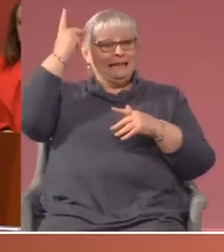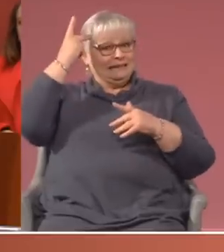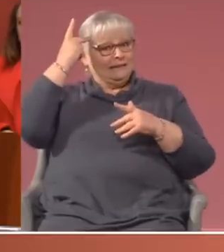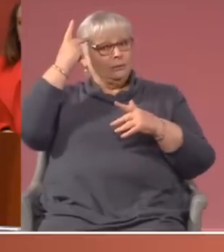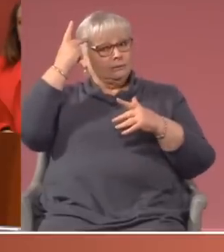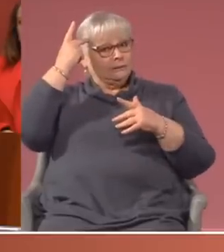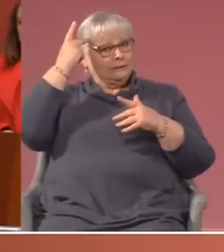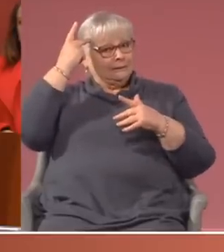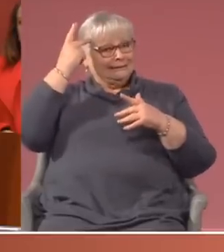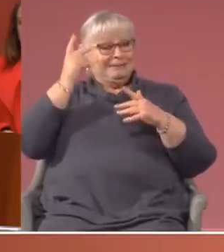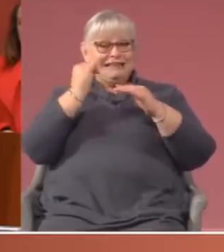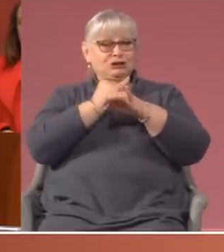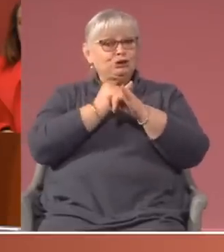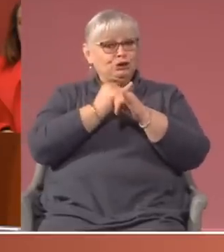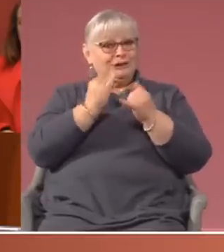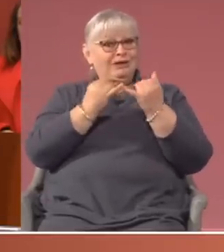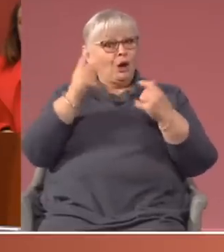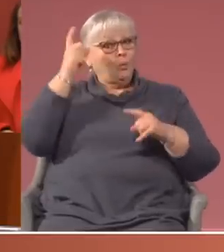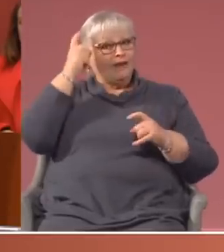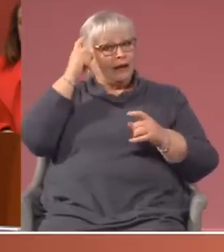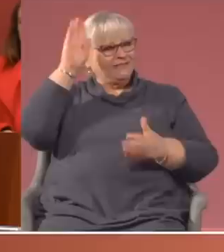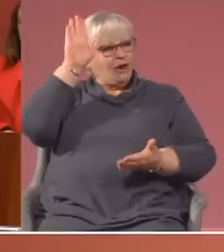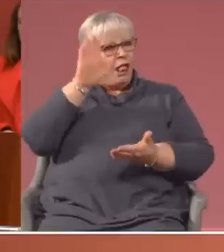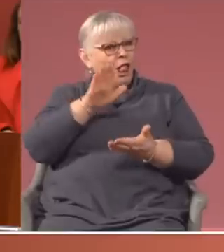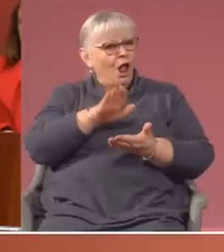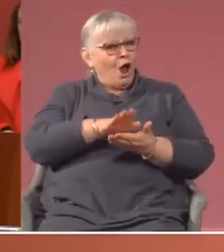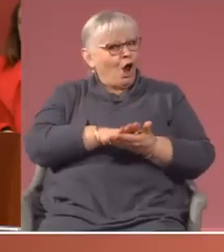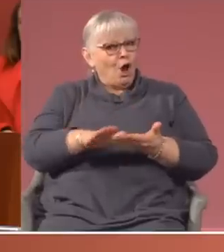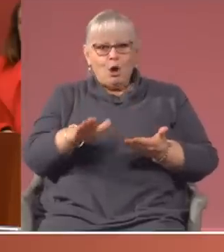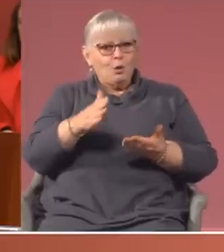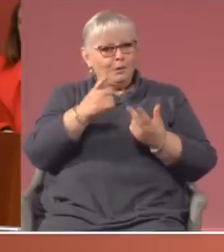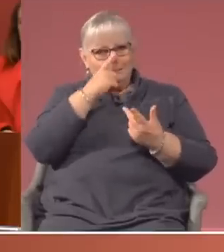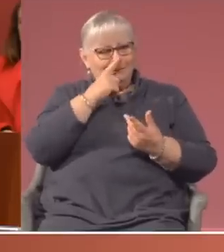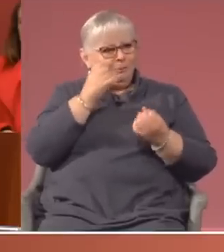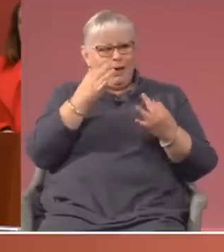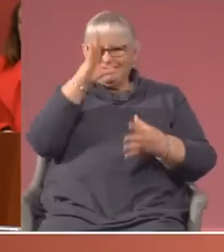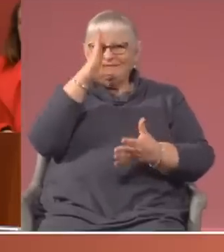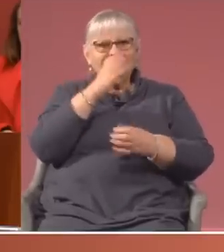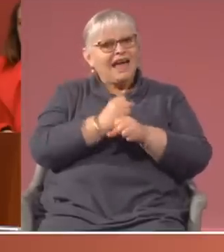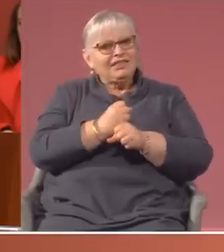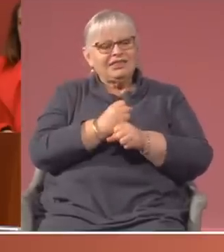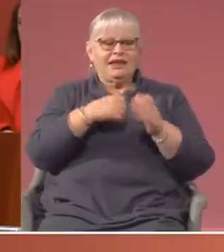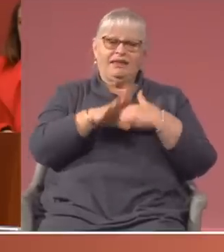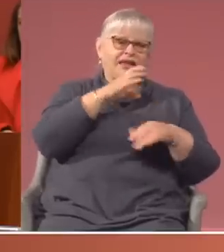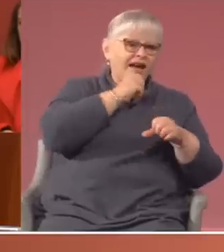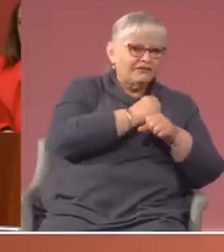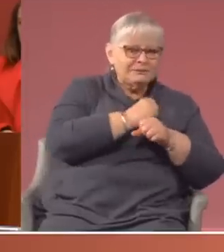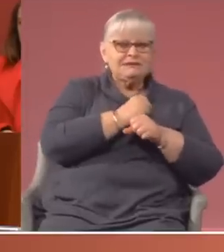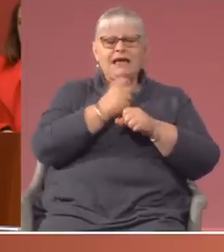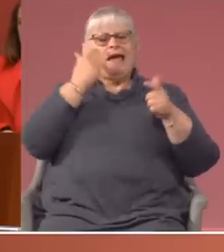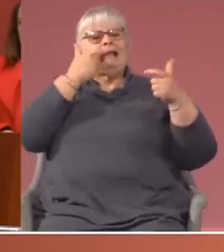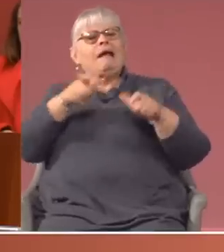at worrying lows, this Parliament has the opportunity to begin to restore the faith of Australians in both government and